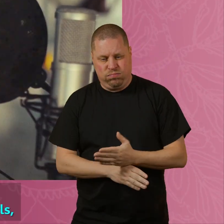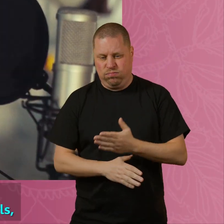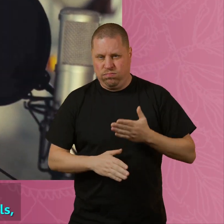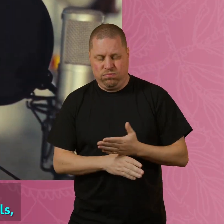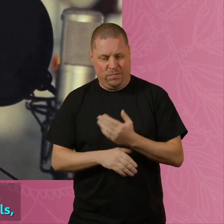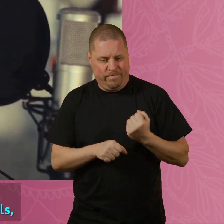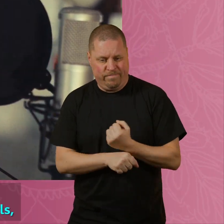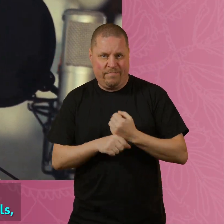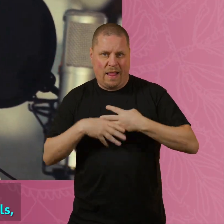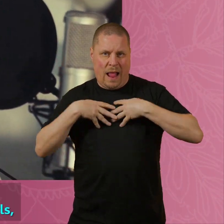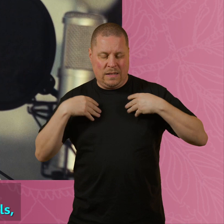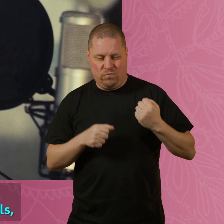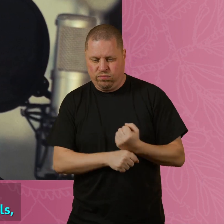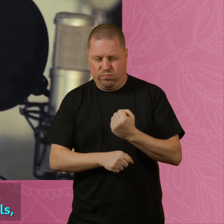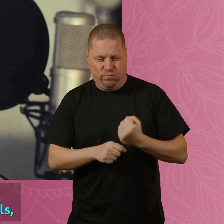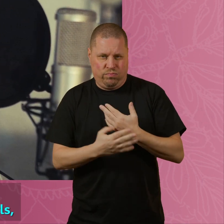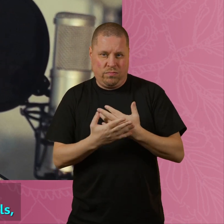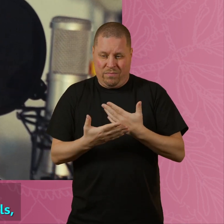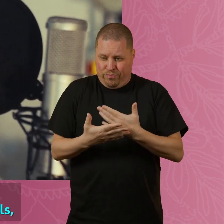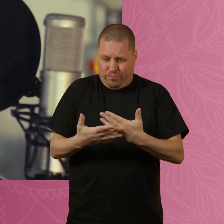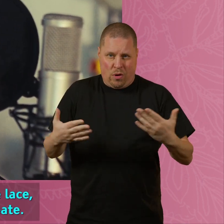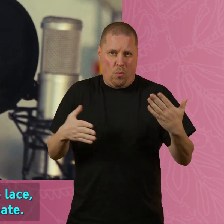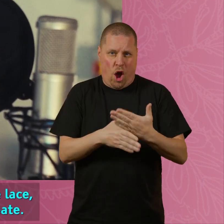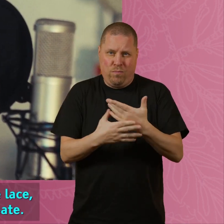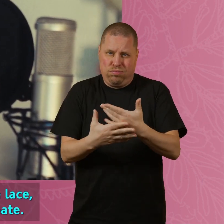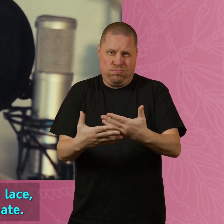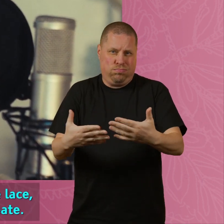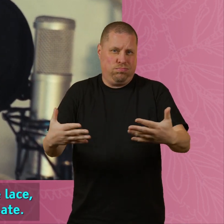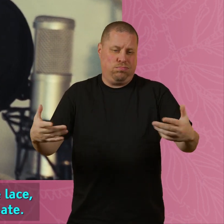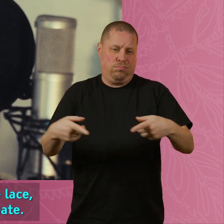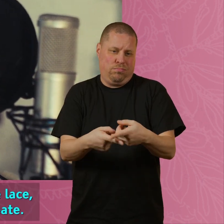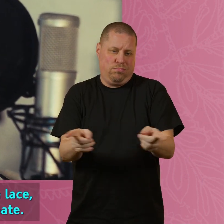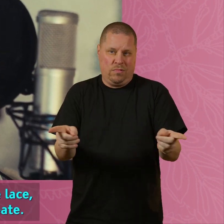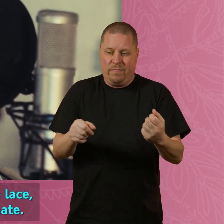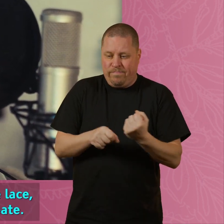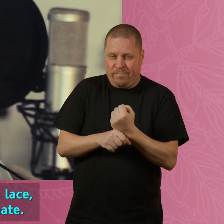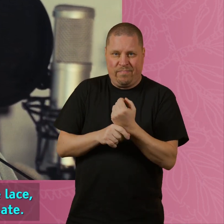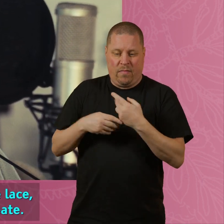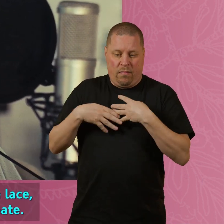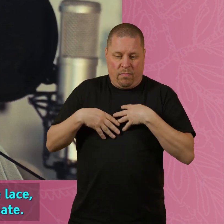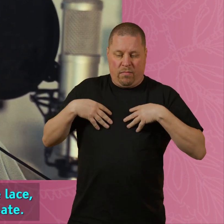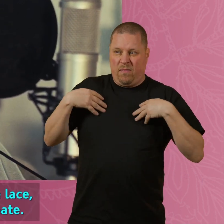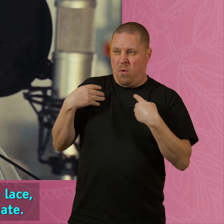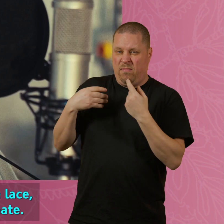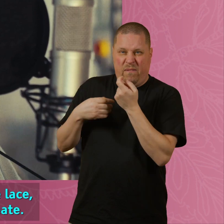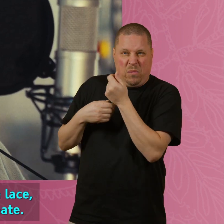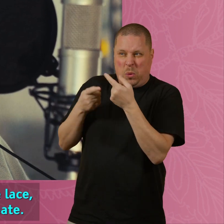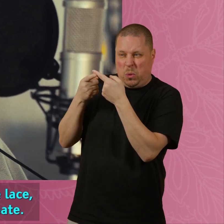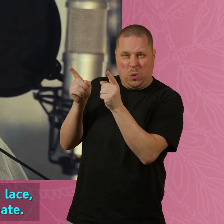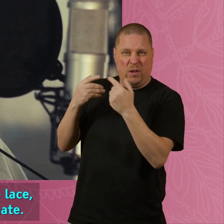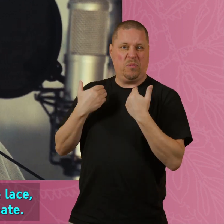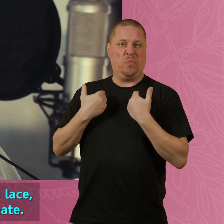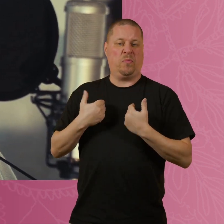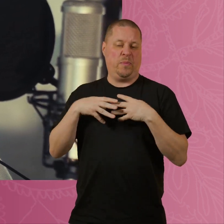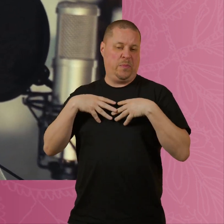design, fulfilling extravagance for the wealthy young girls, their curls dripping from the lace that this industry